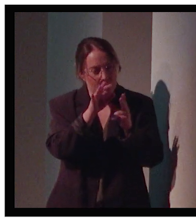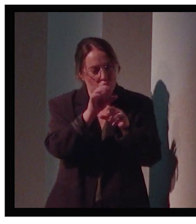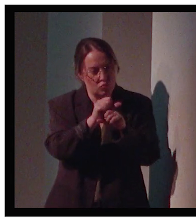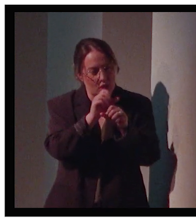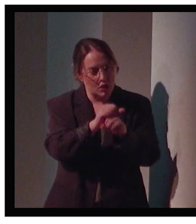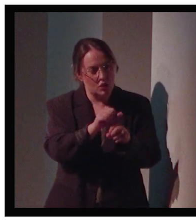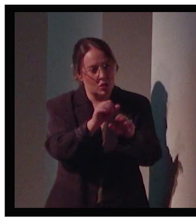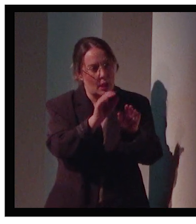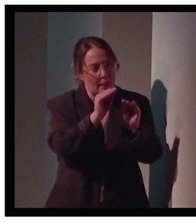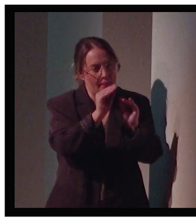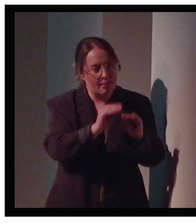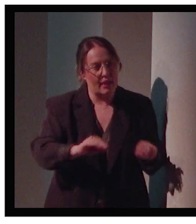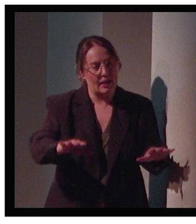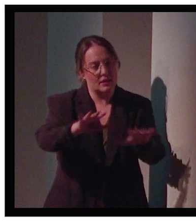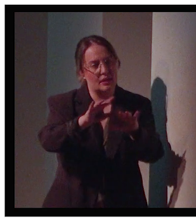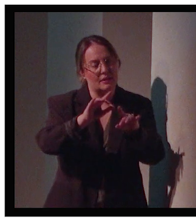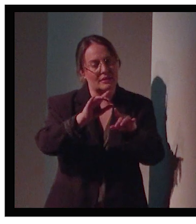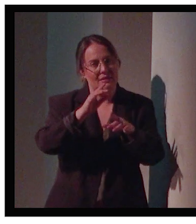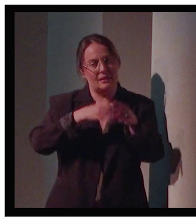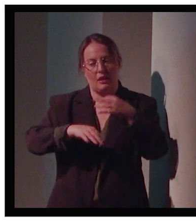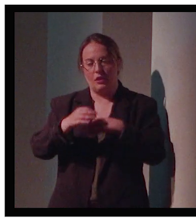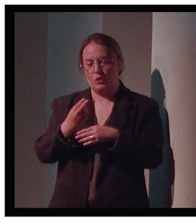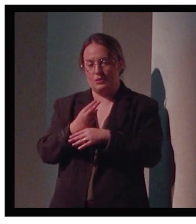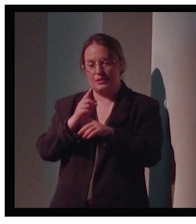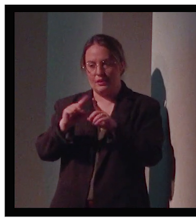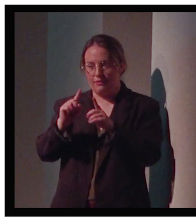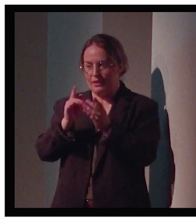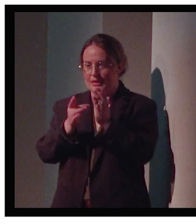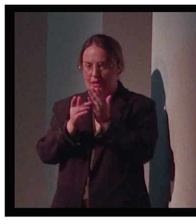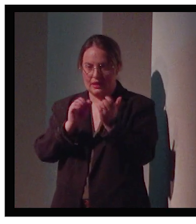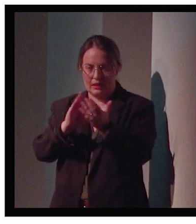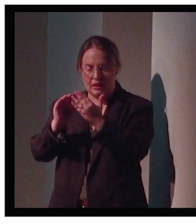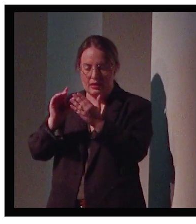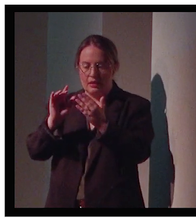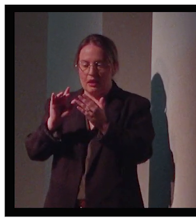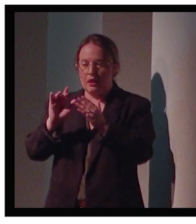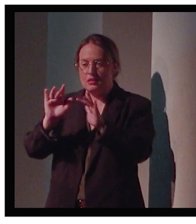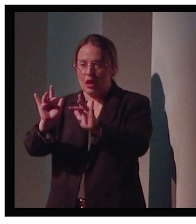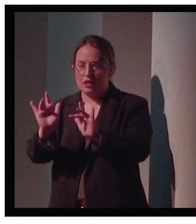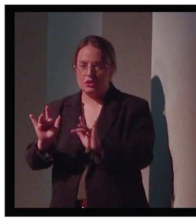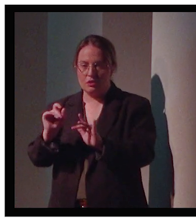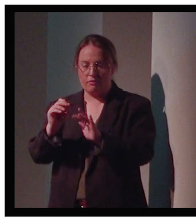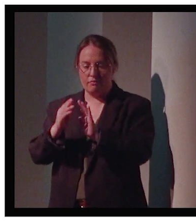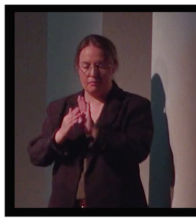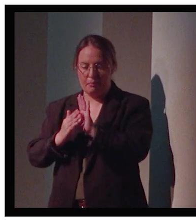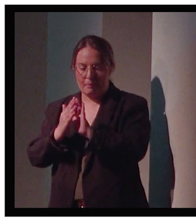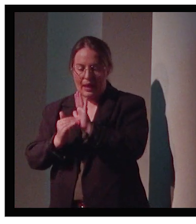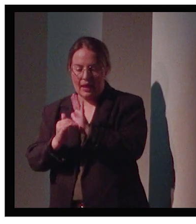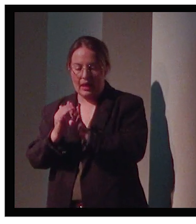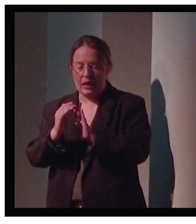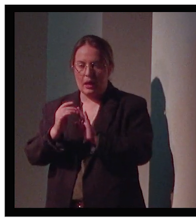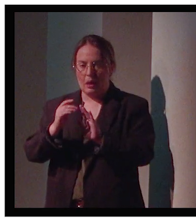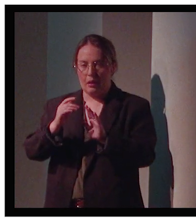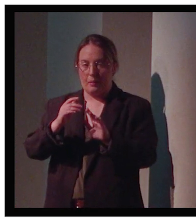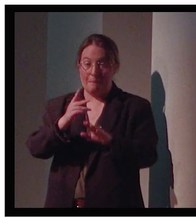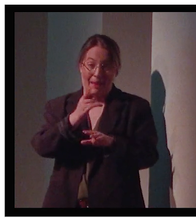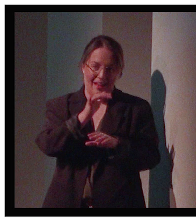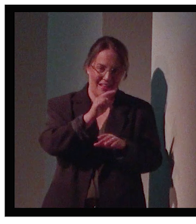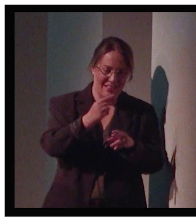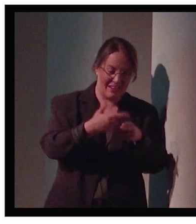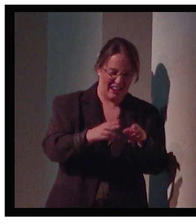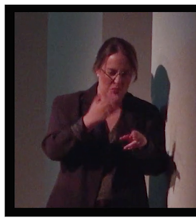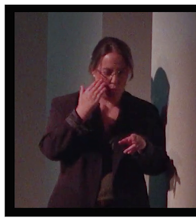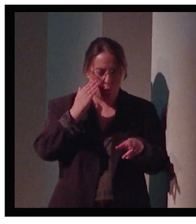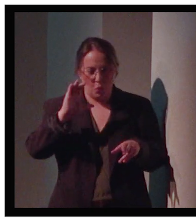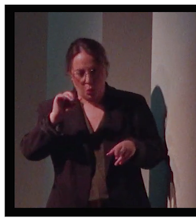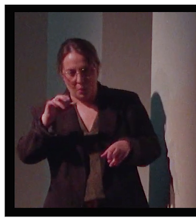landscapes. He uses an array of techniques here, from touches of paint to broad palette knife applications like Courbet used